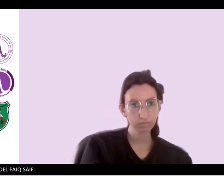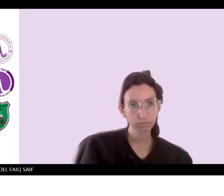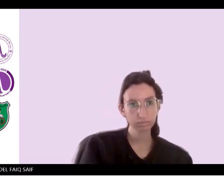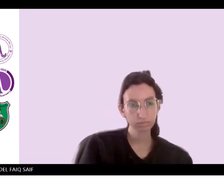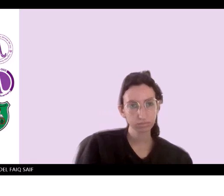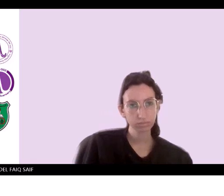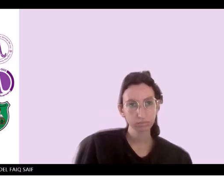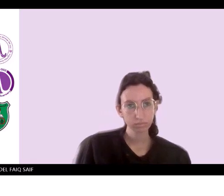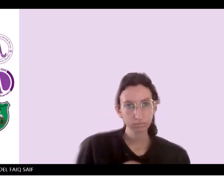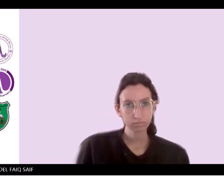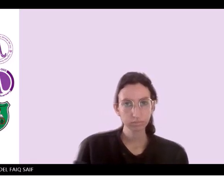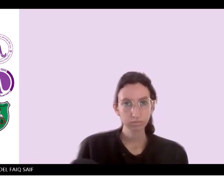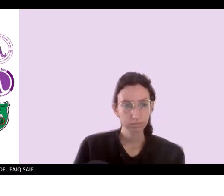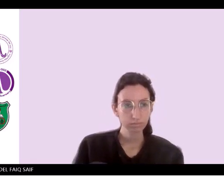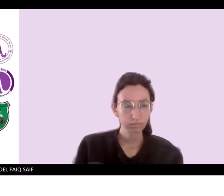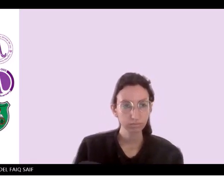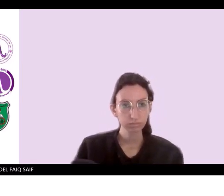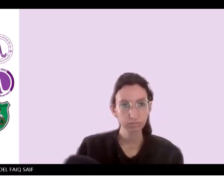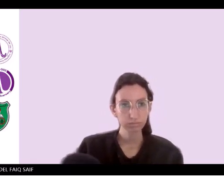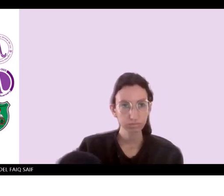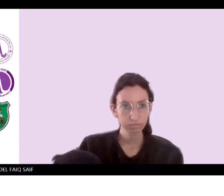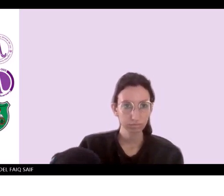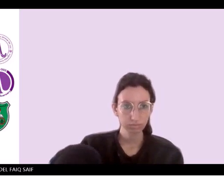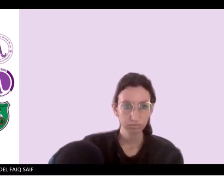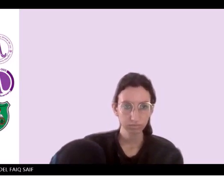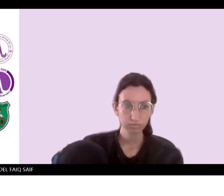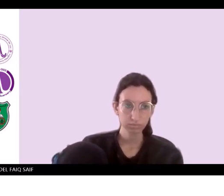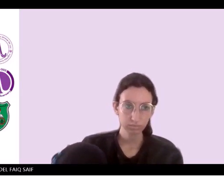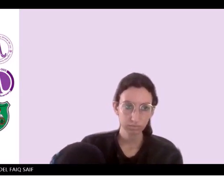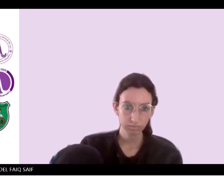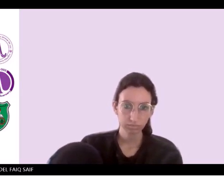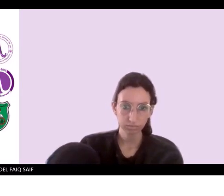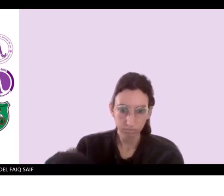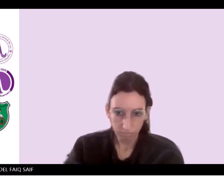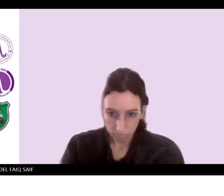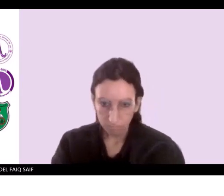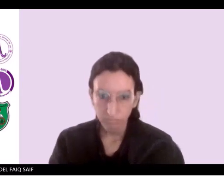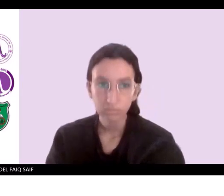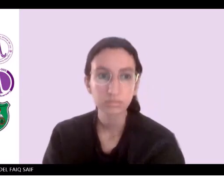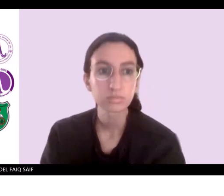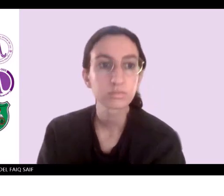women. And if there is also diversity, people from different